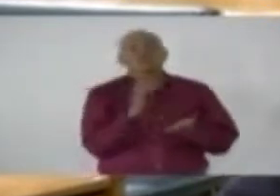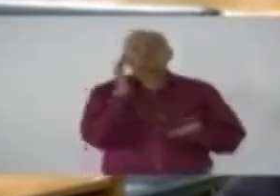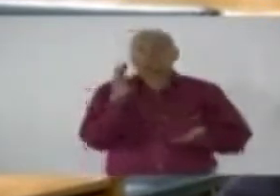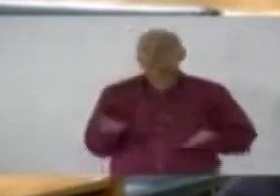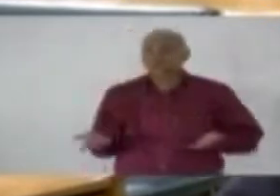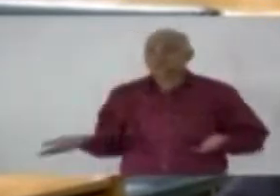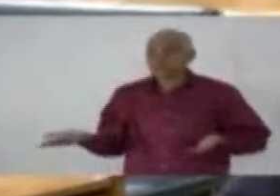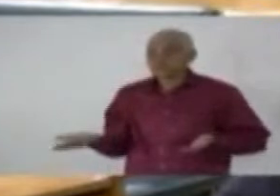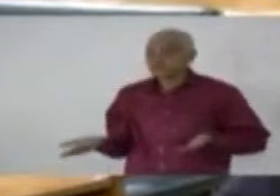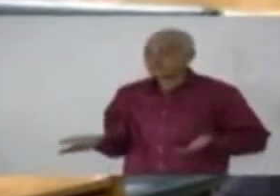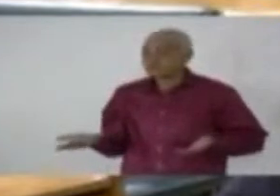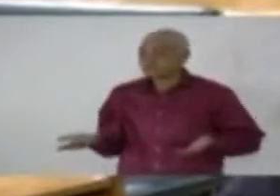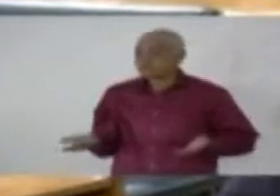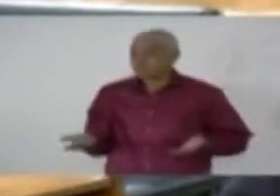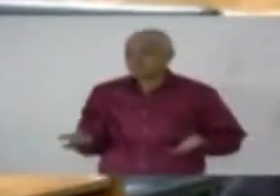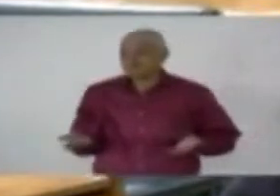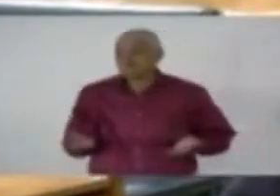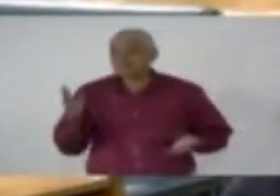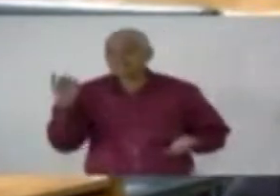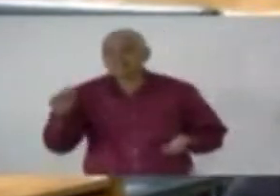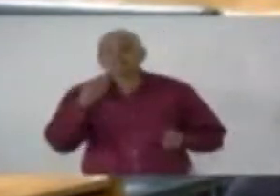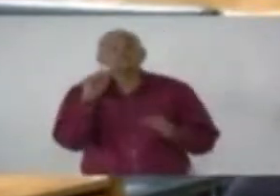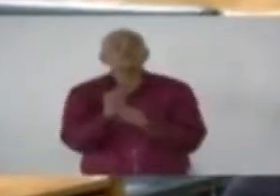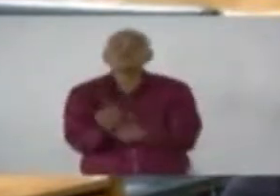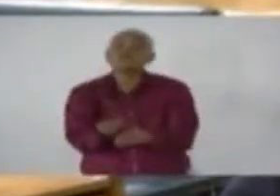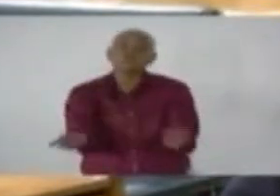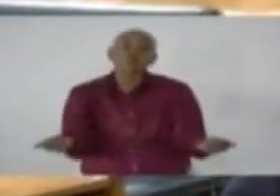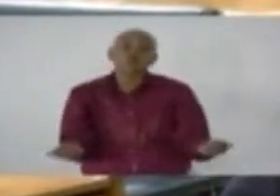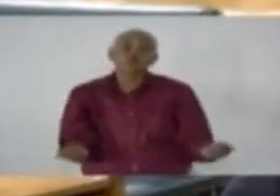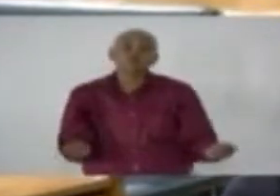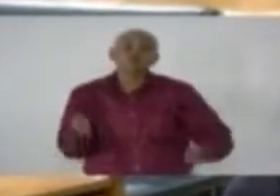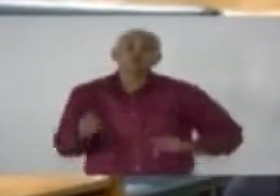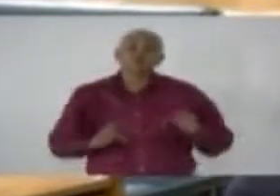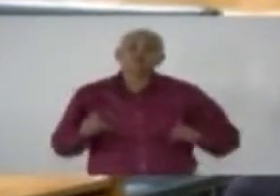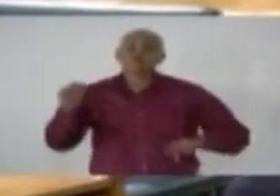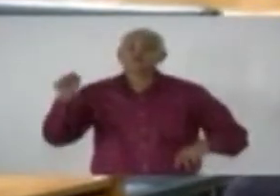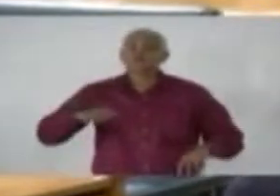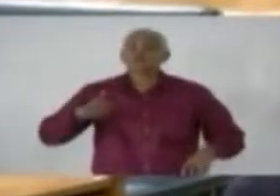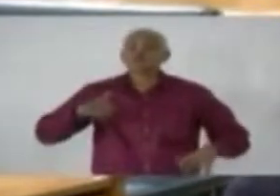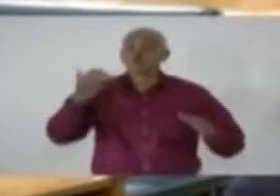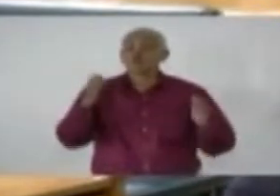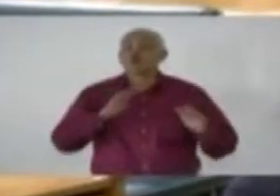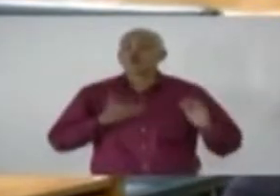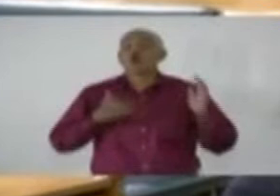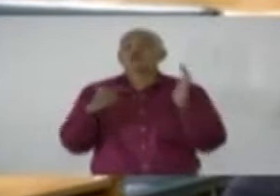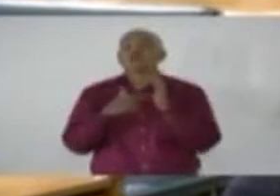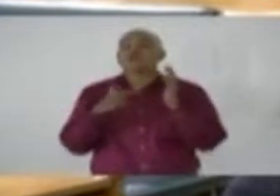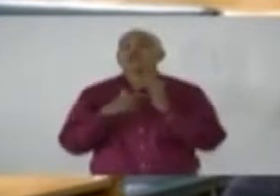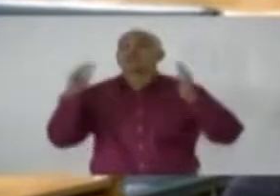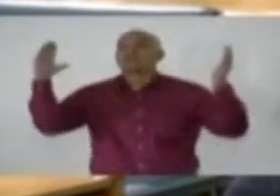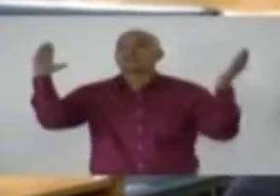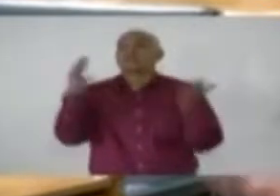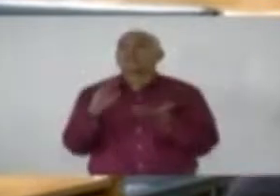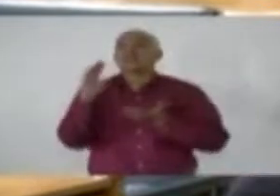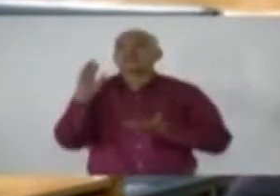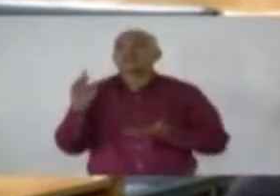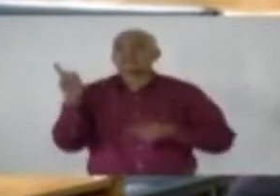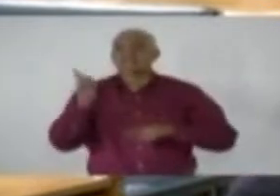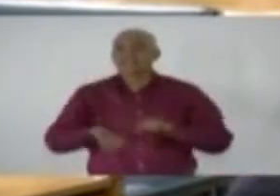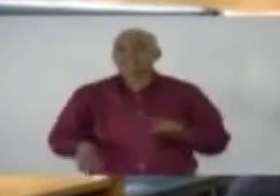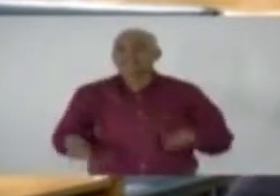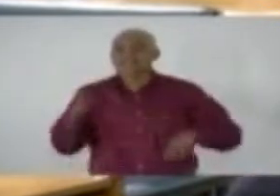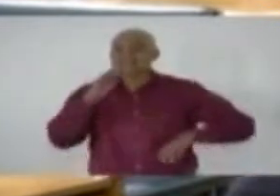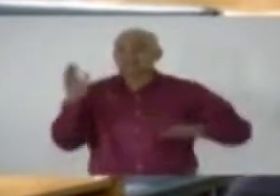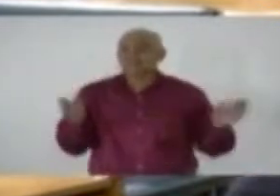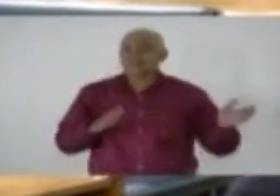pay, so that's the solution. People, yes, we want to get our debt to GDP, but you can't, but a plan